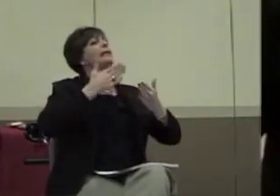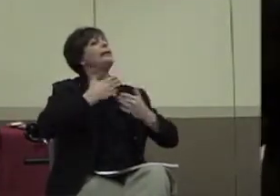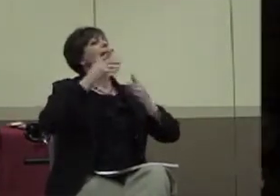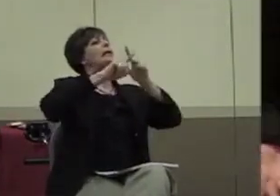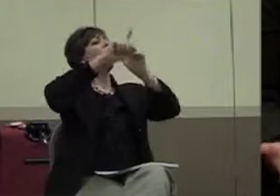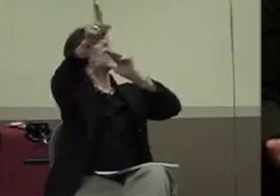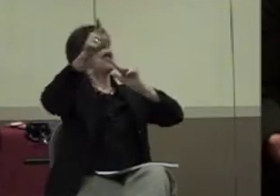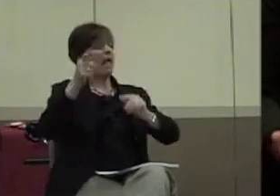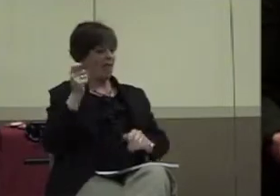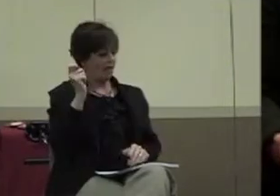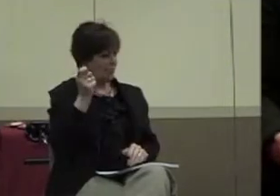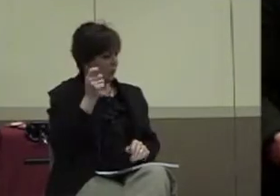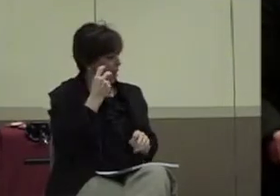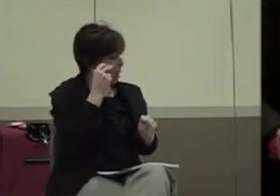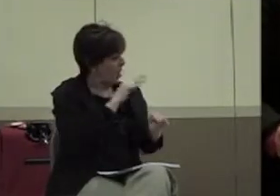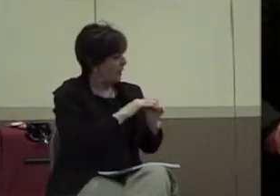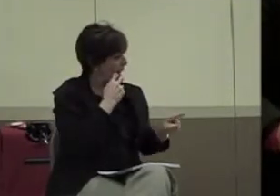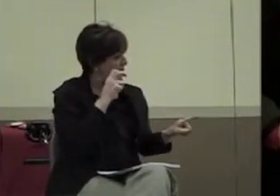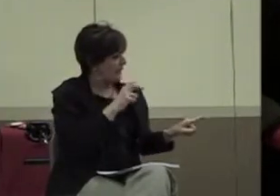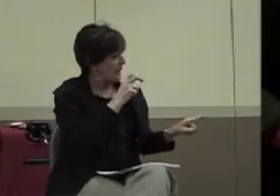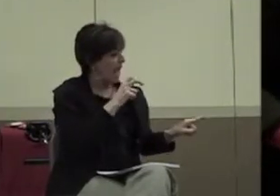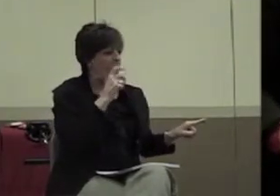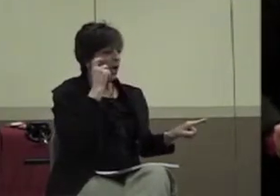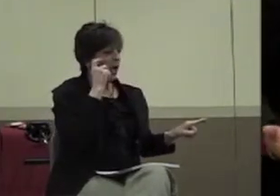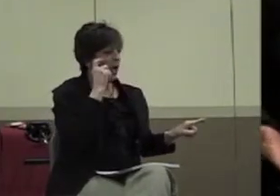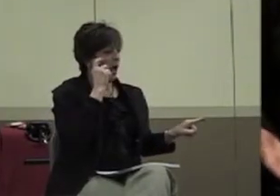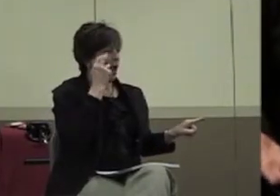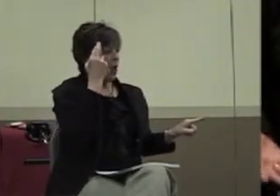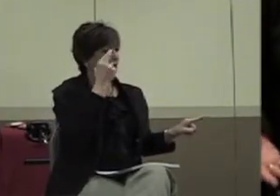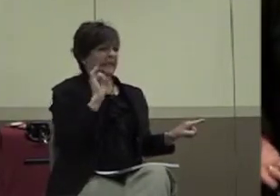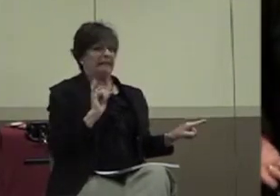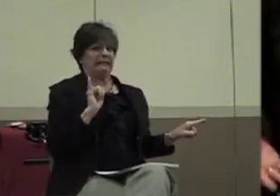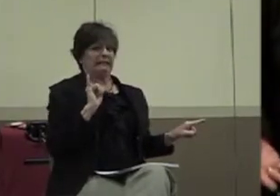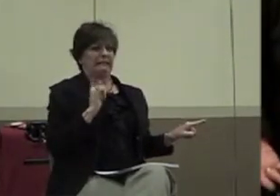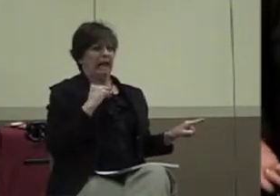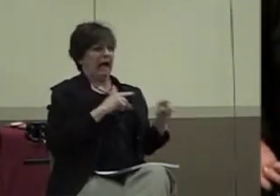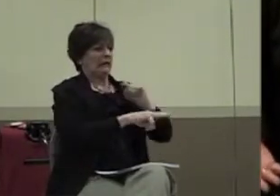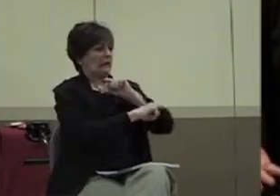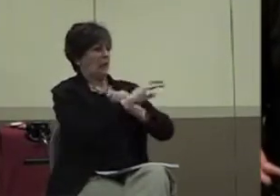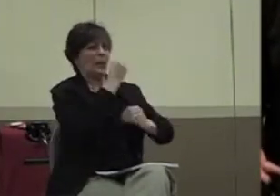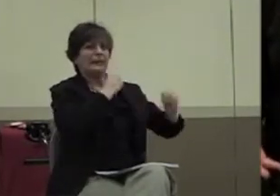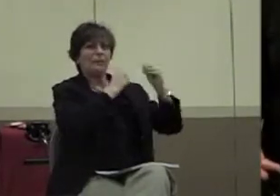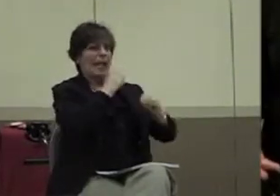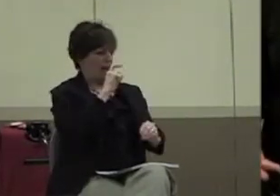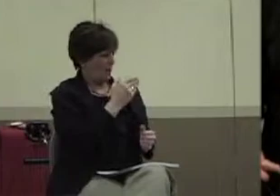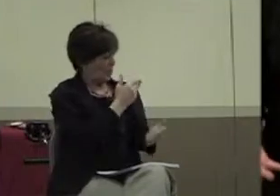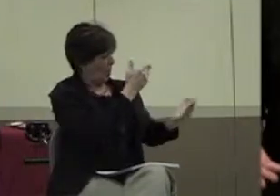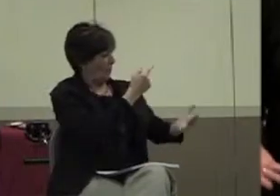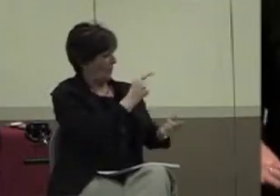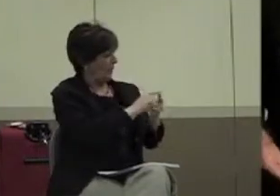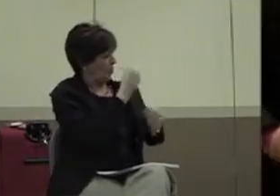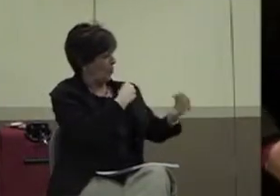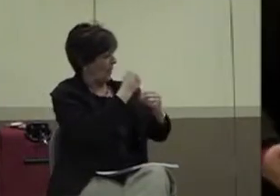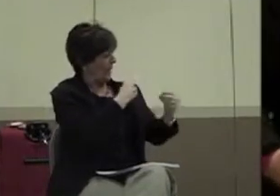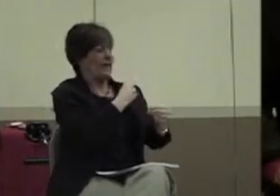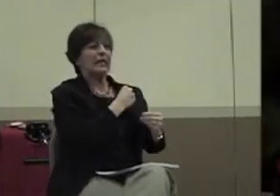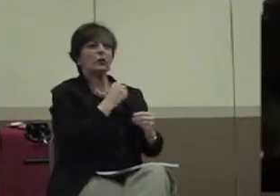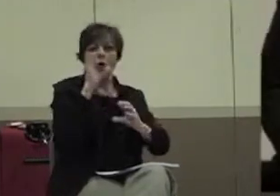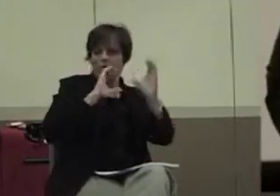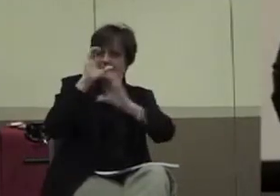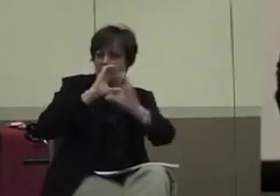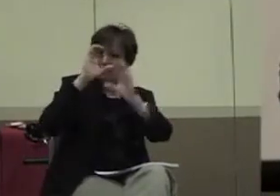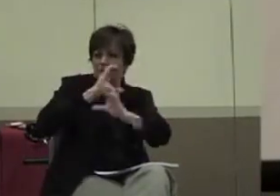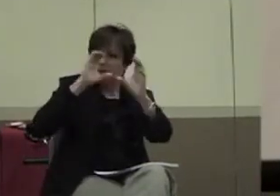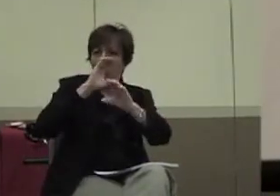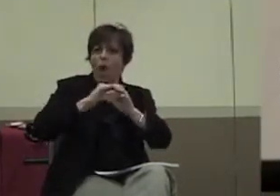then the fisherman looked at the snake, and he realized, I've taken away his meal. I must offer him something to eat. So he scrounged